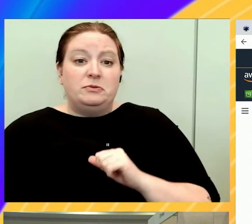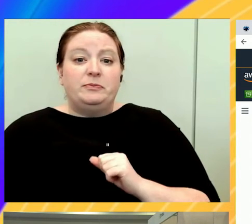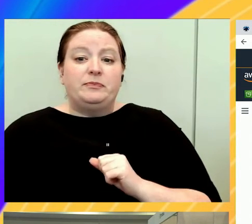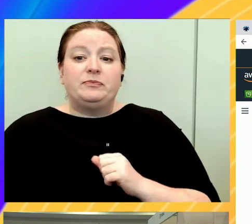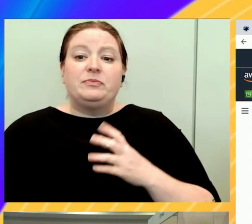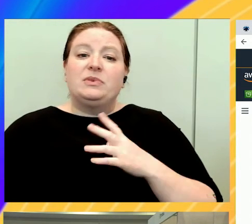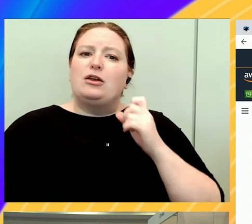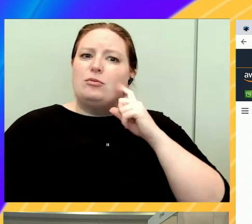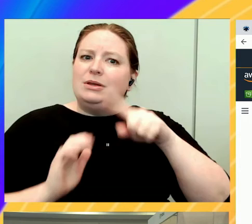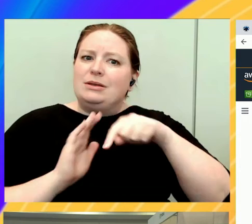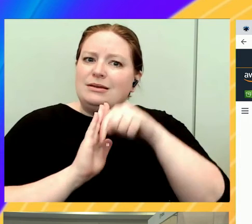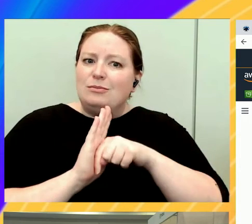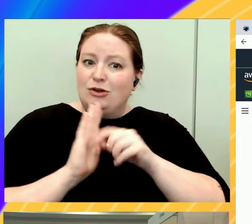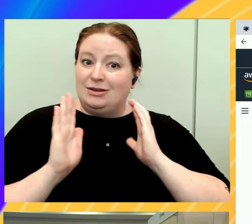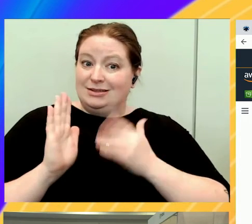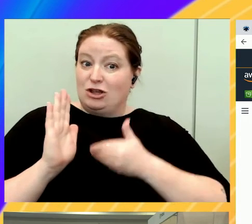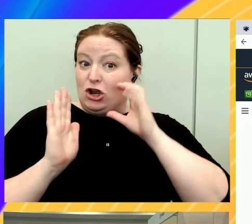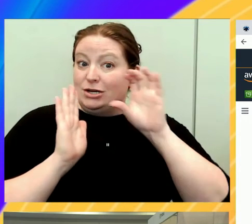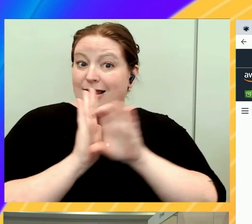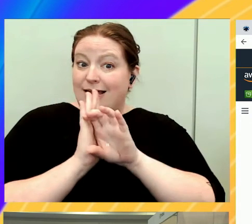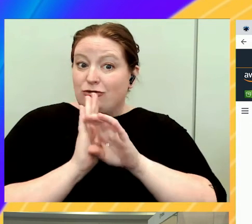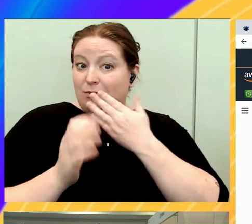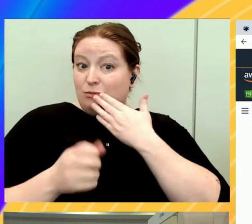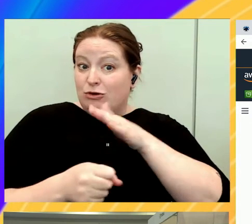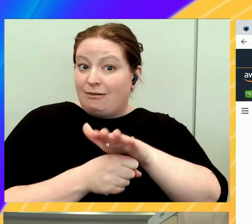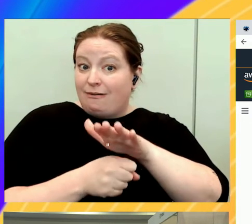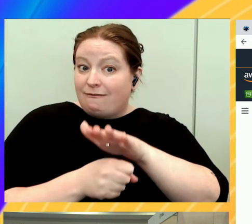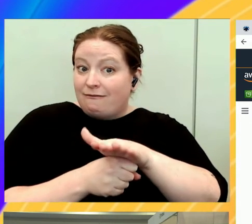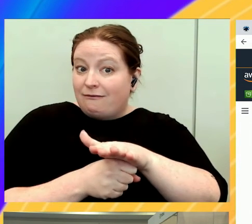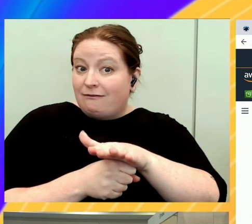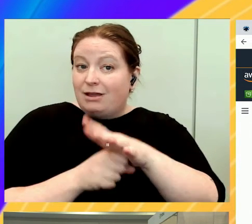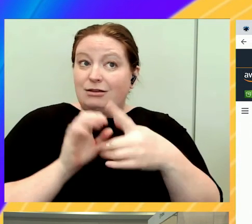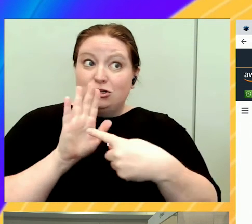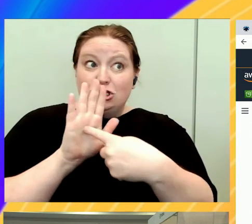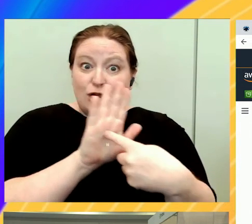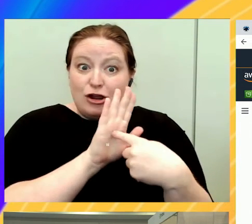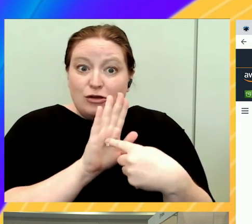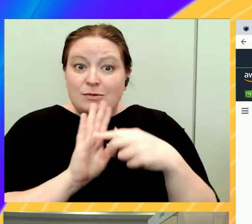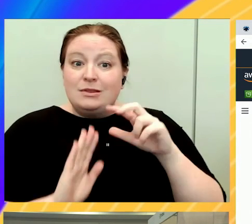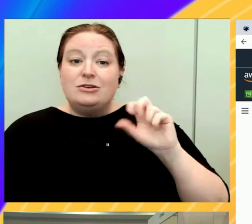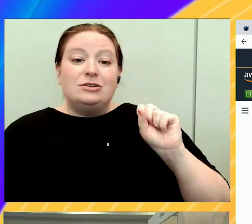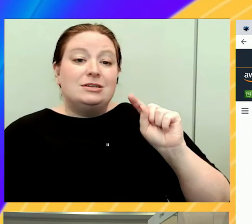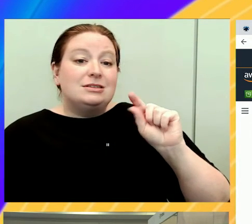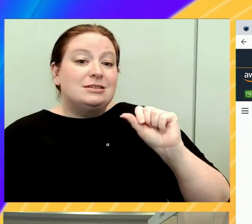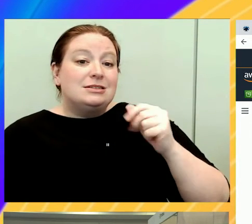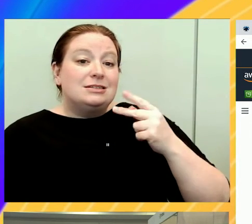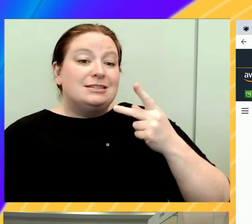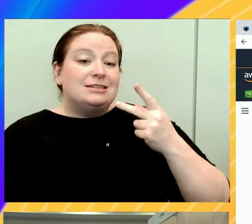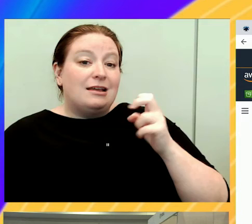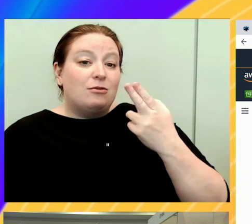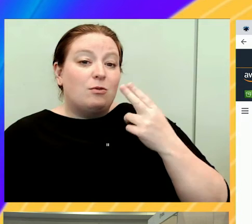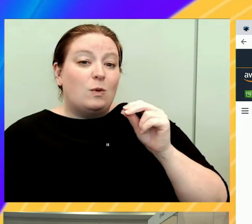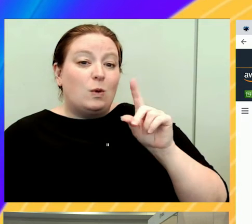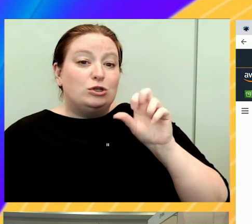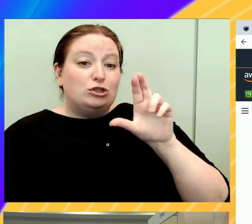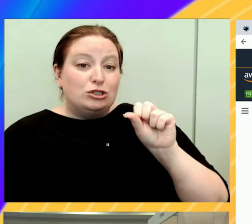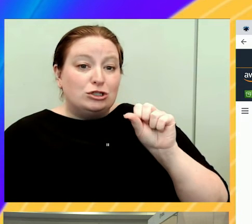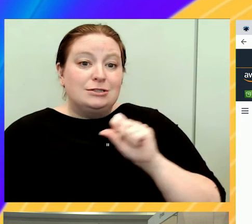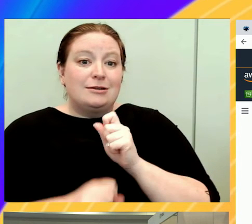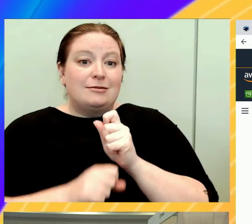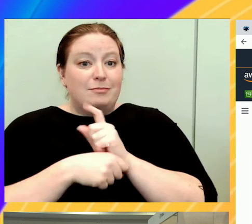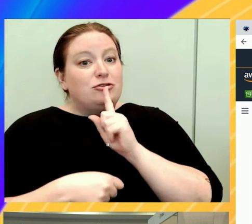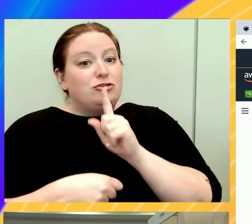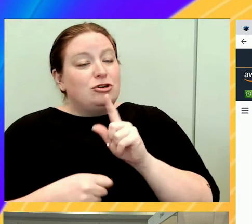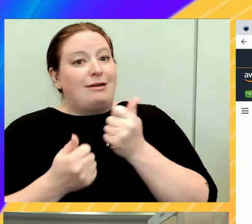diagram good enough? Bring it up. Yes. Show it to all your stakeholders. Just ensure that everyone is comfortable with the level of documentation that you have. Yeah, a lot of times